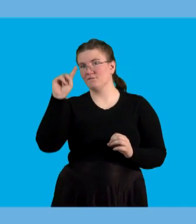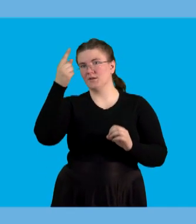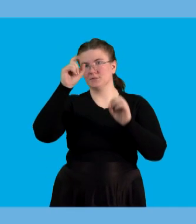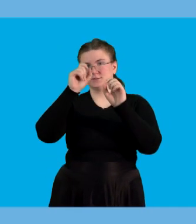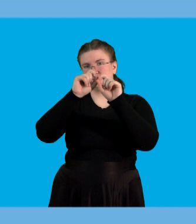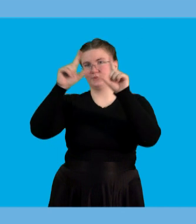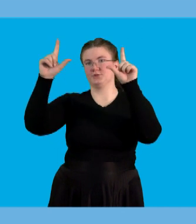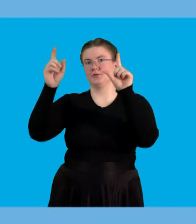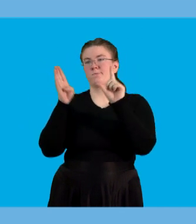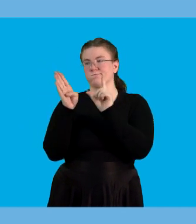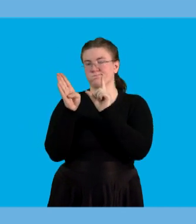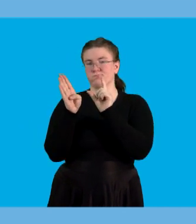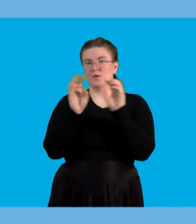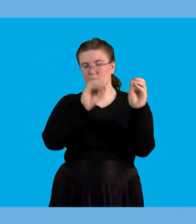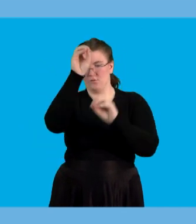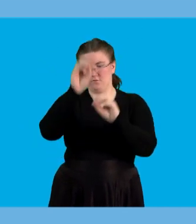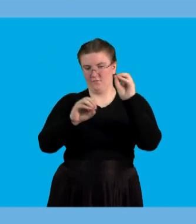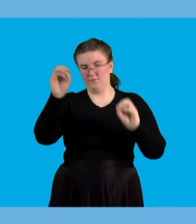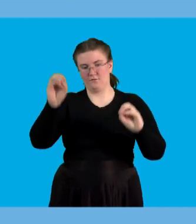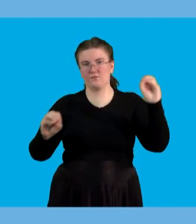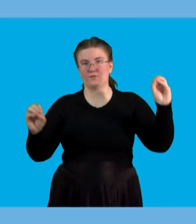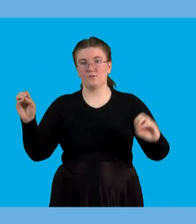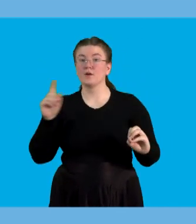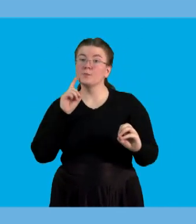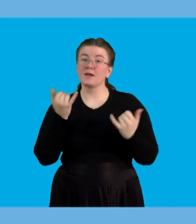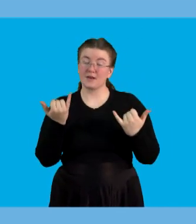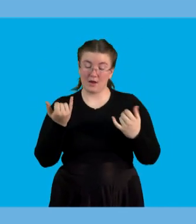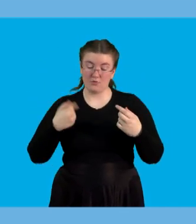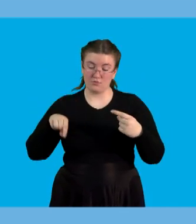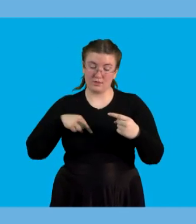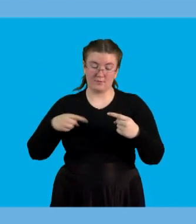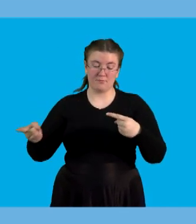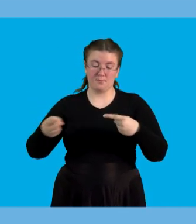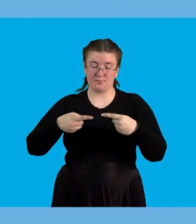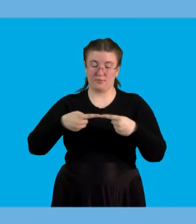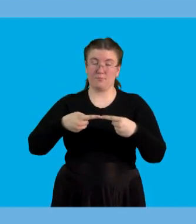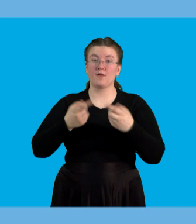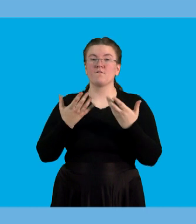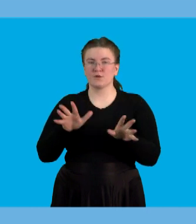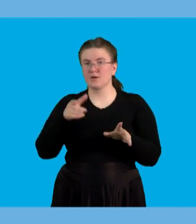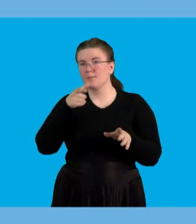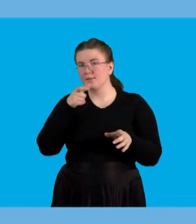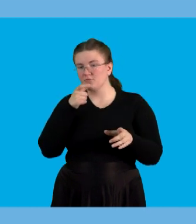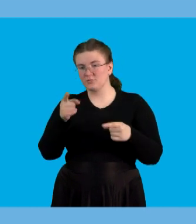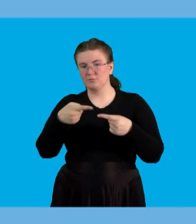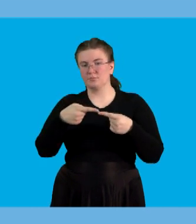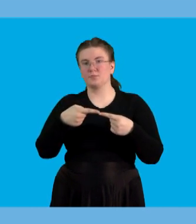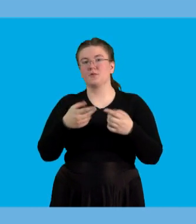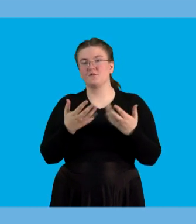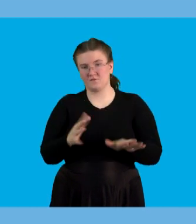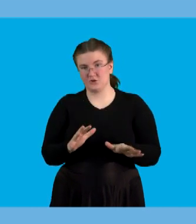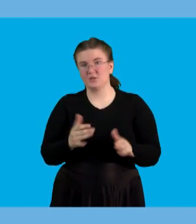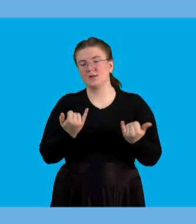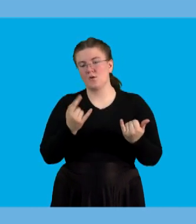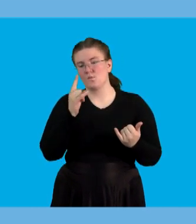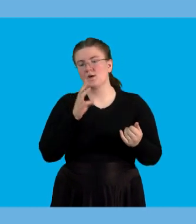seen on the first picture here. They will just be moving around. But once we start connecting the cell or the battery, they will now